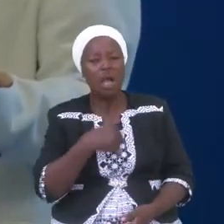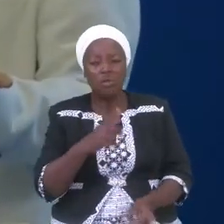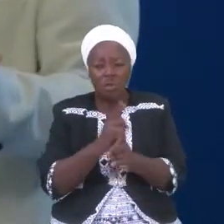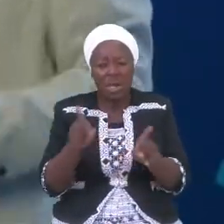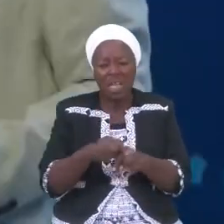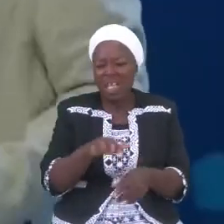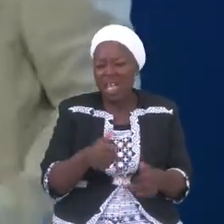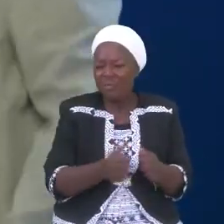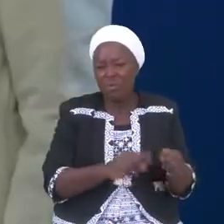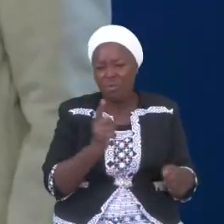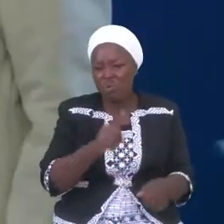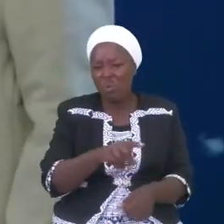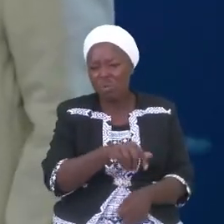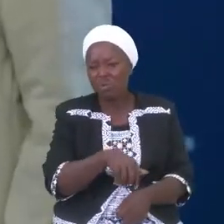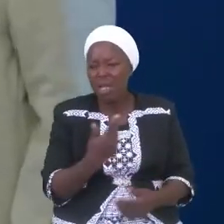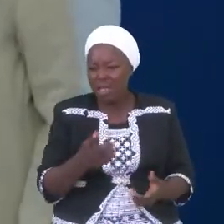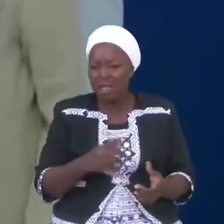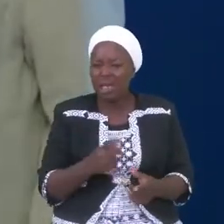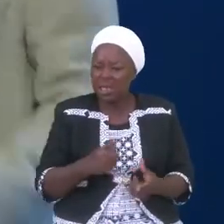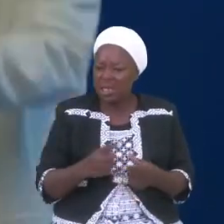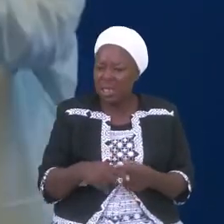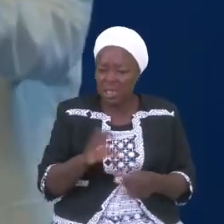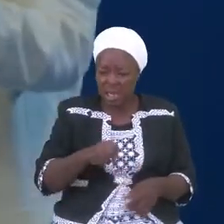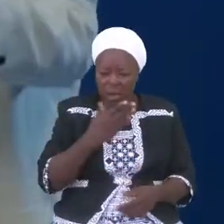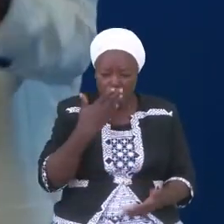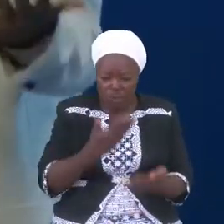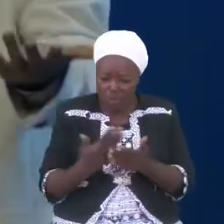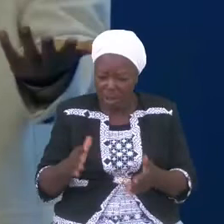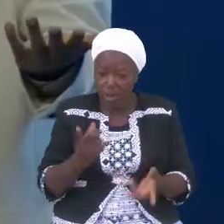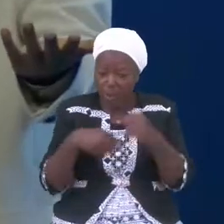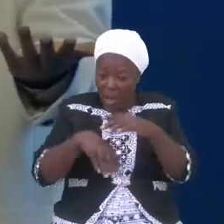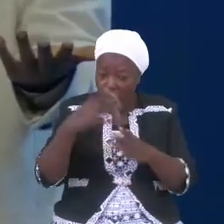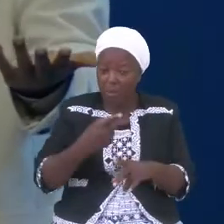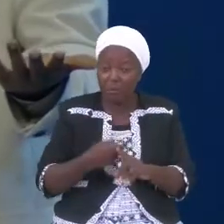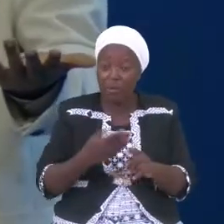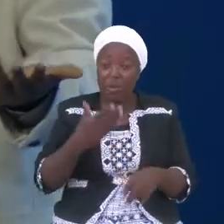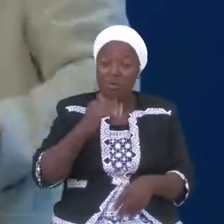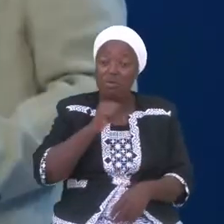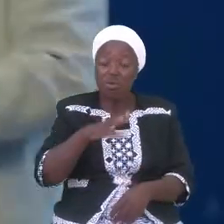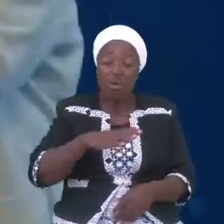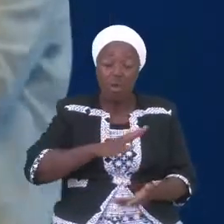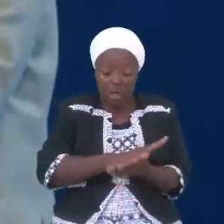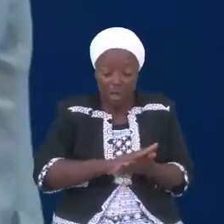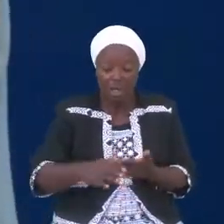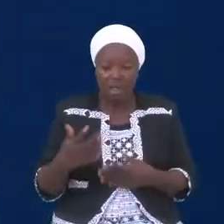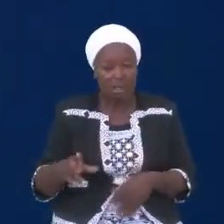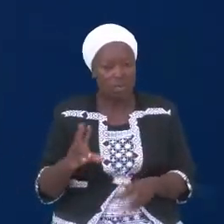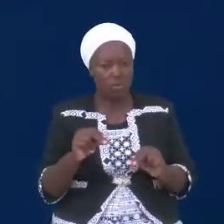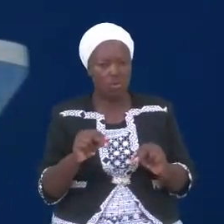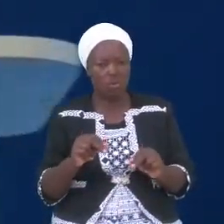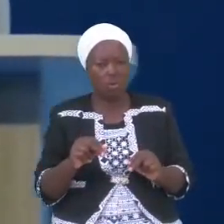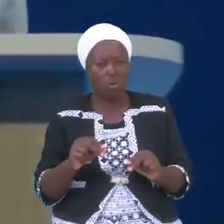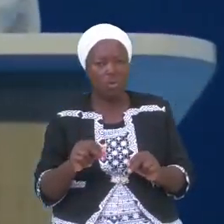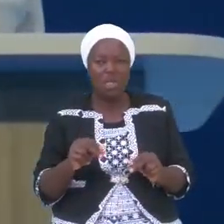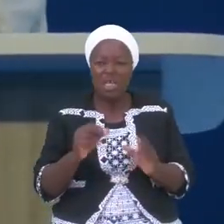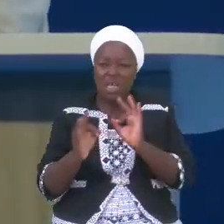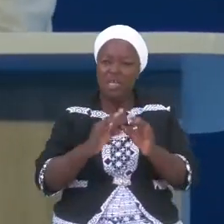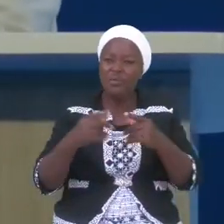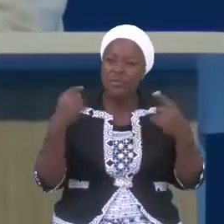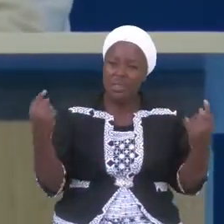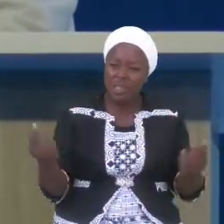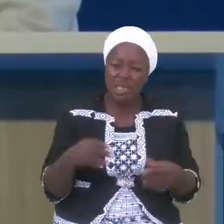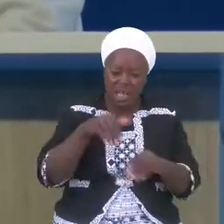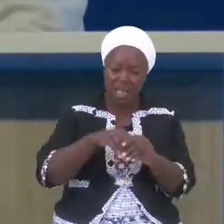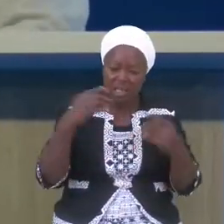else. Can a clean thing come out of an unclean thing? No, not one. In sin did my